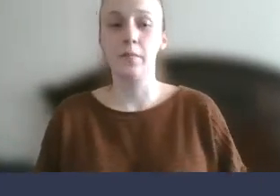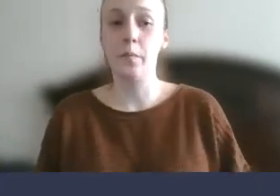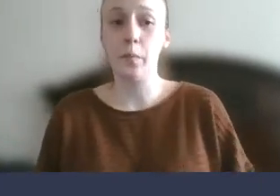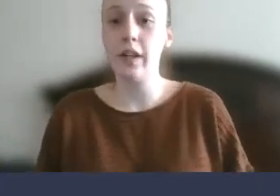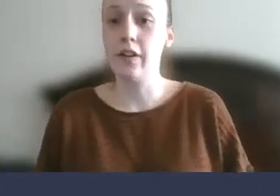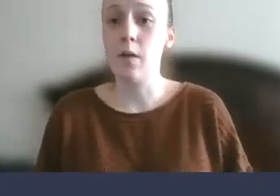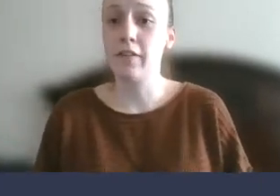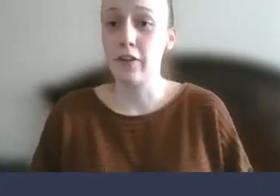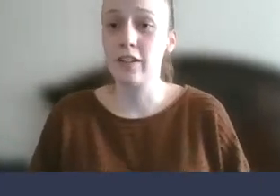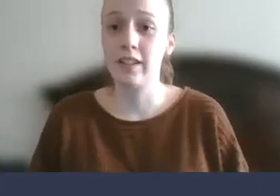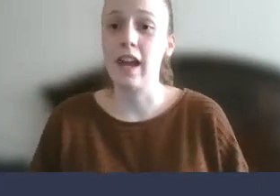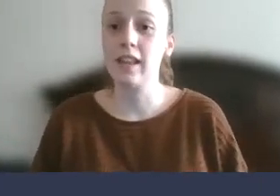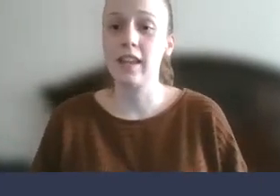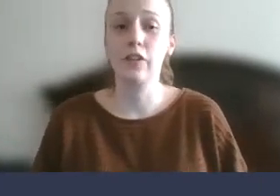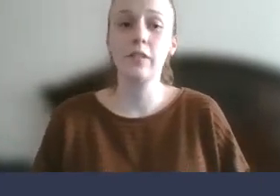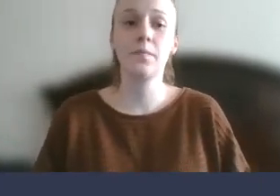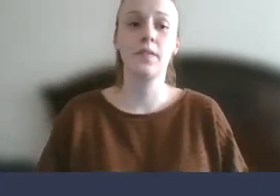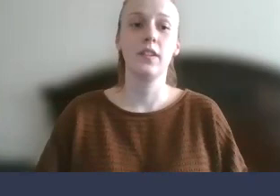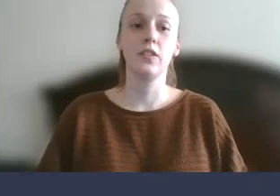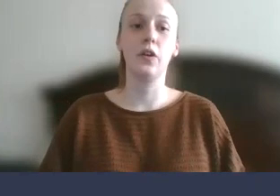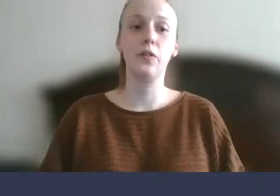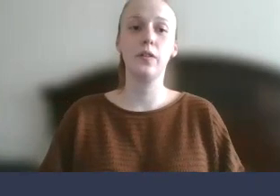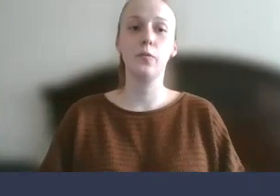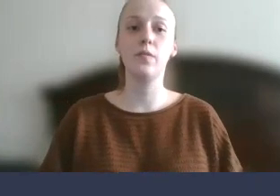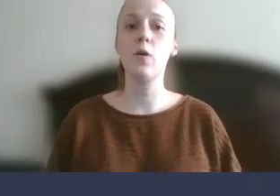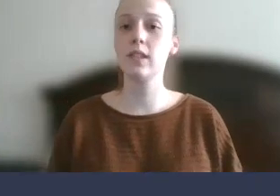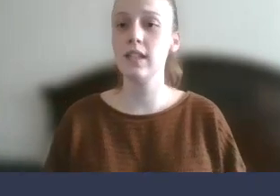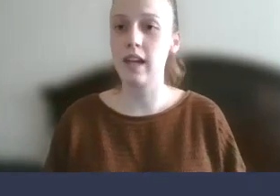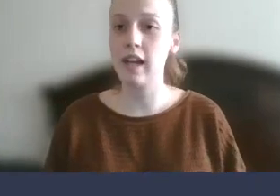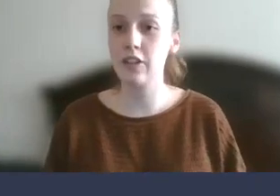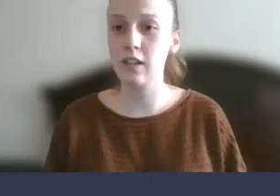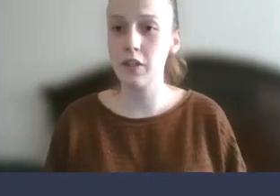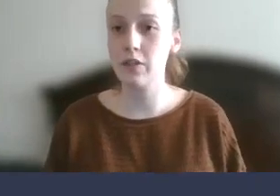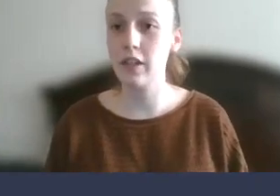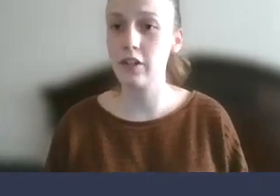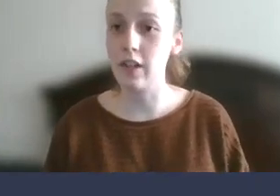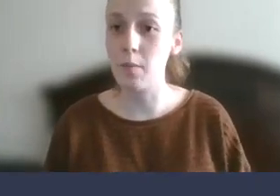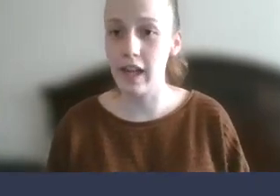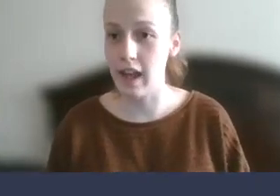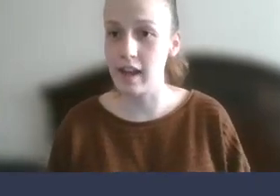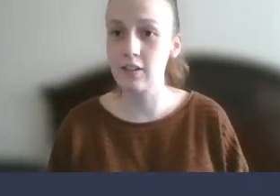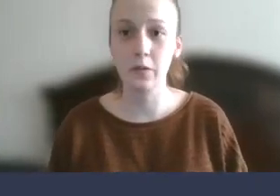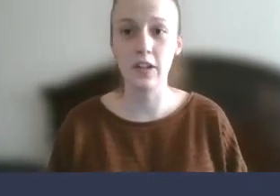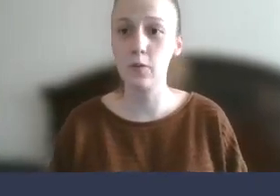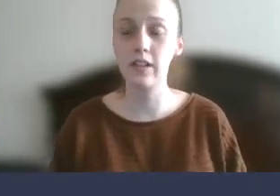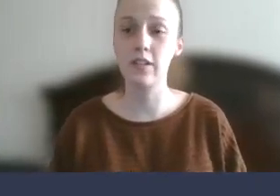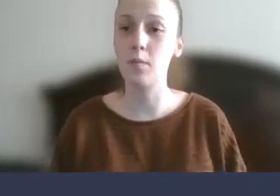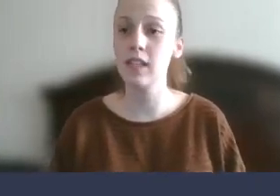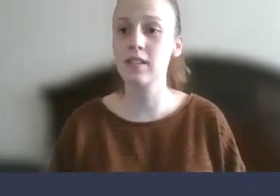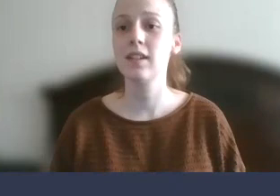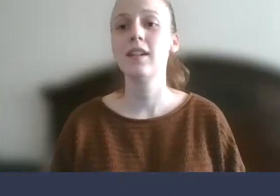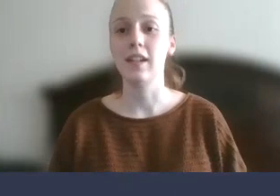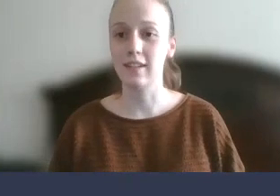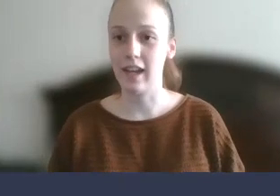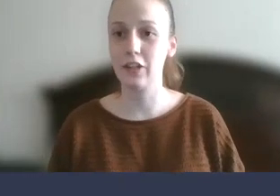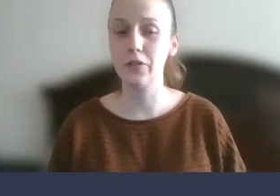but it's a pretty common first sign that they learn. So with most of these signs, you're going to be using your dominant hand. So whichever one is